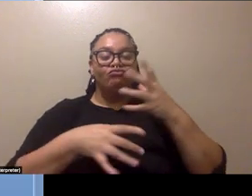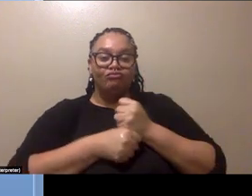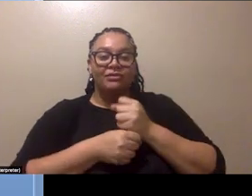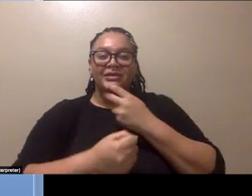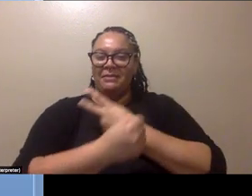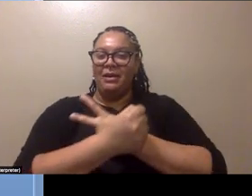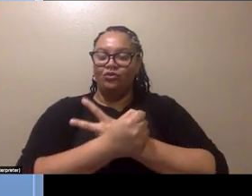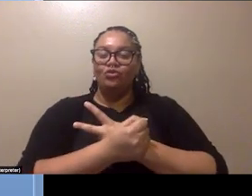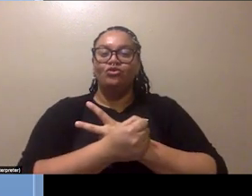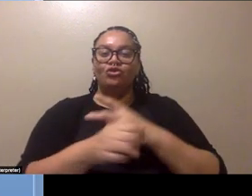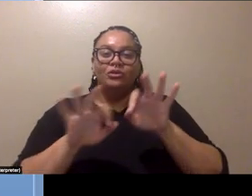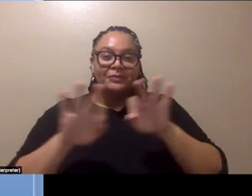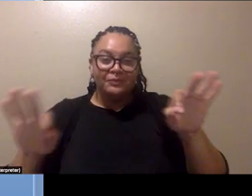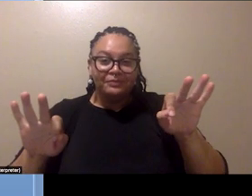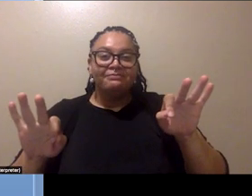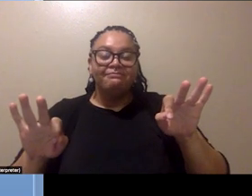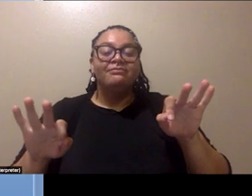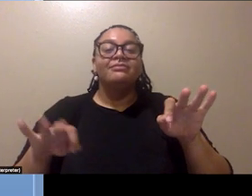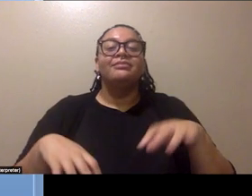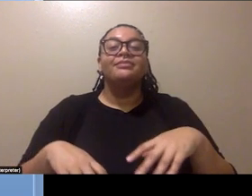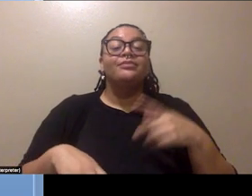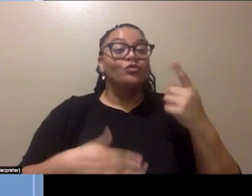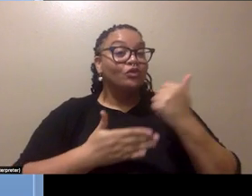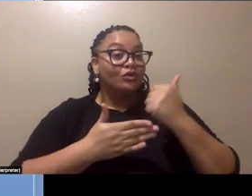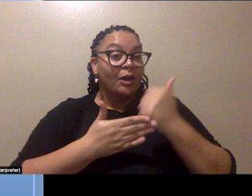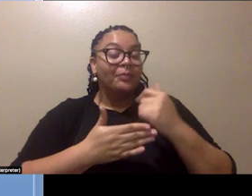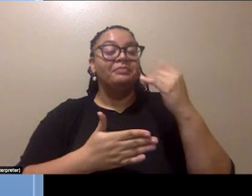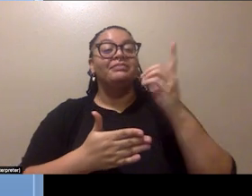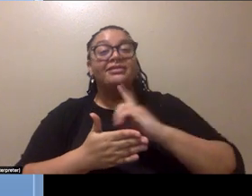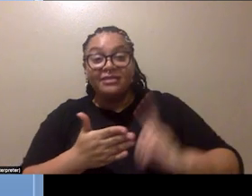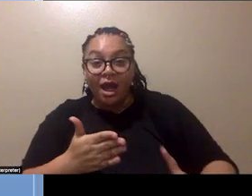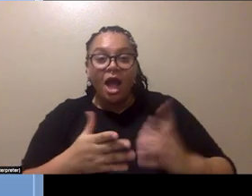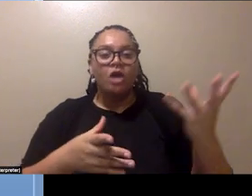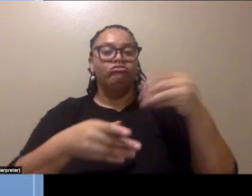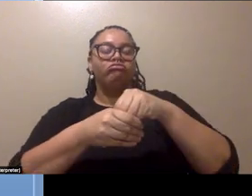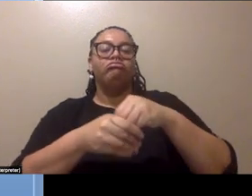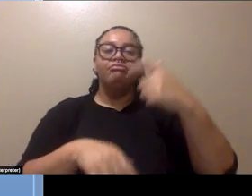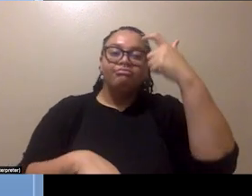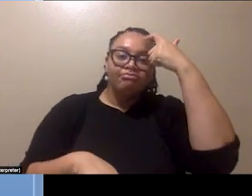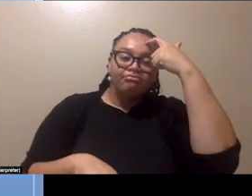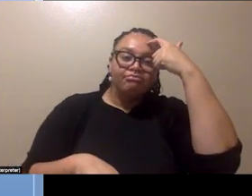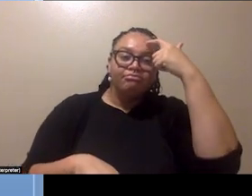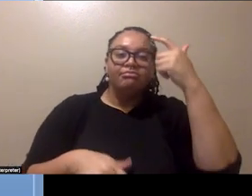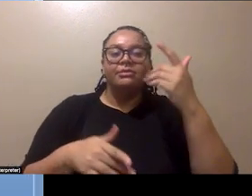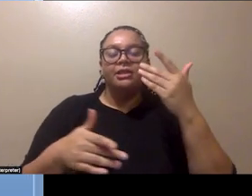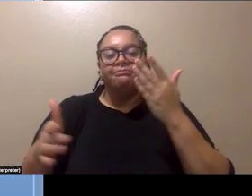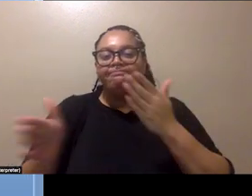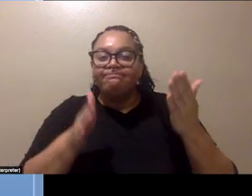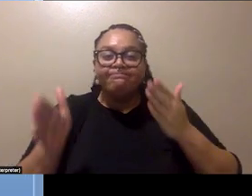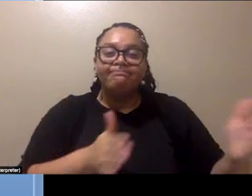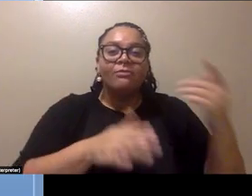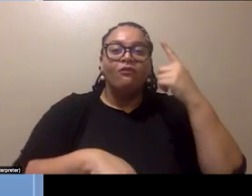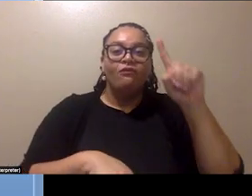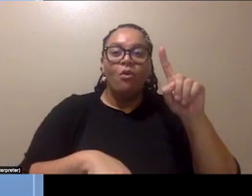in 2017 and later went on to work for the OSU College Forest, where she helped design and implement monitoring protocol